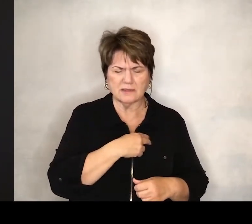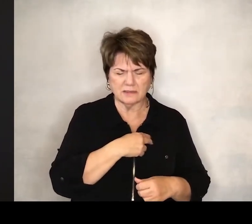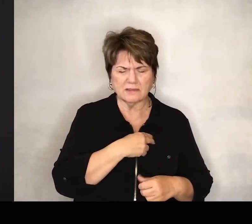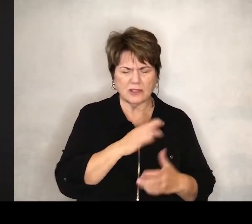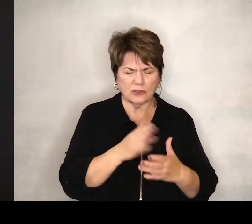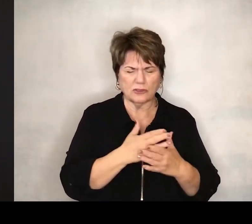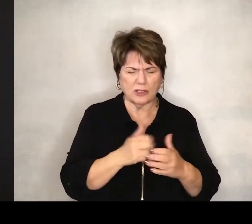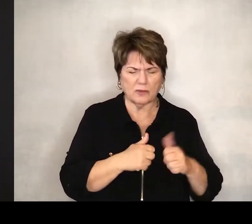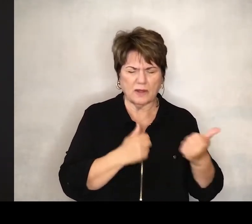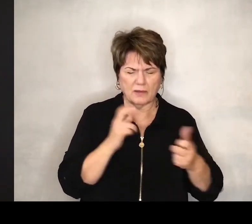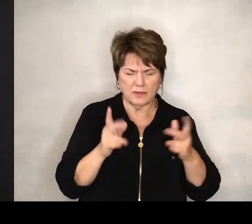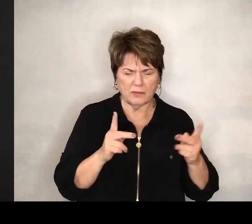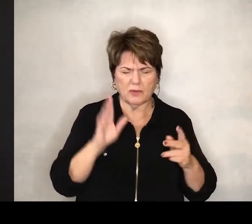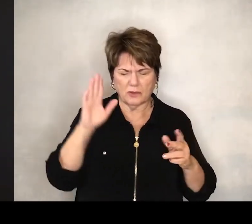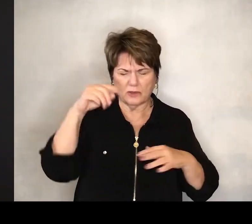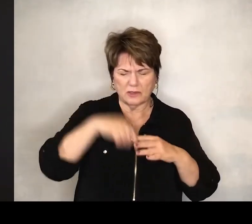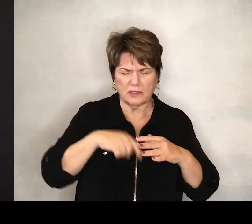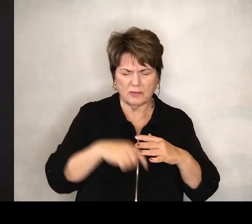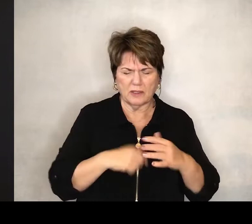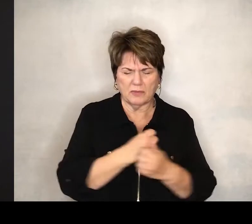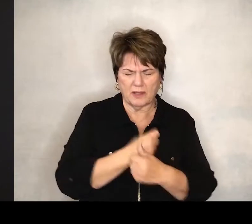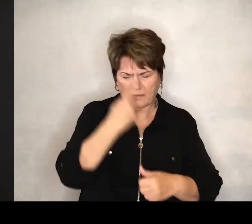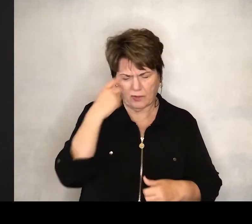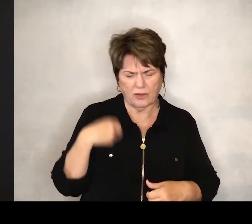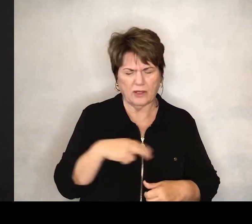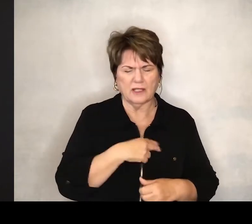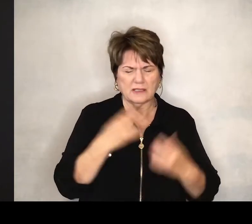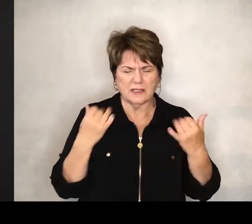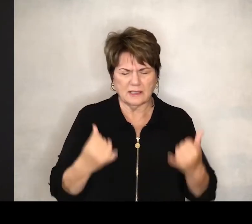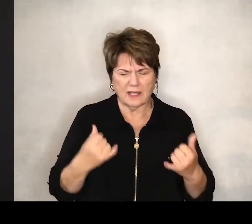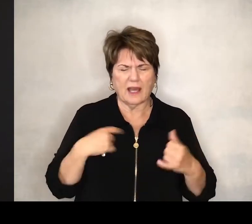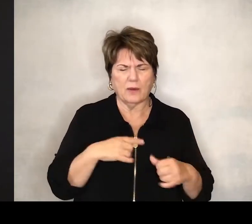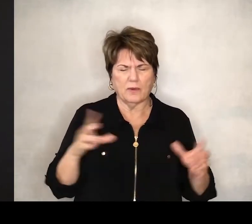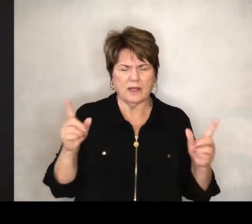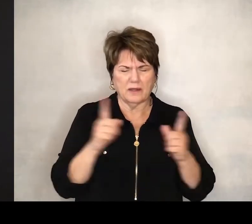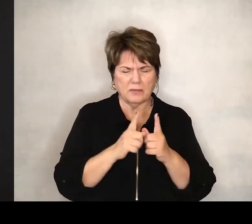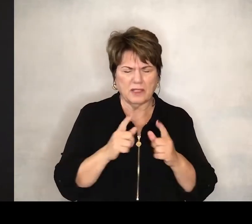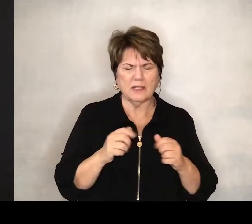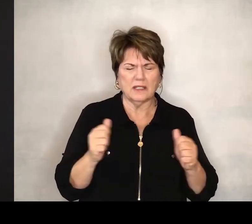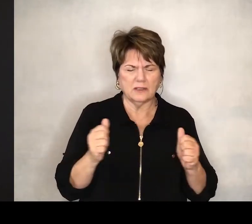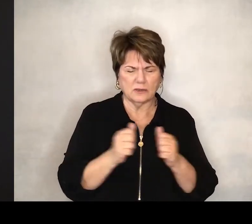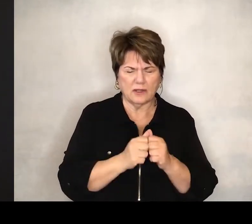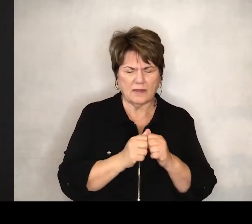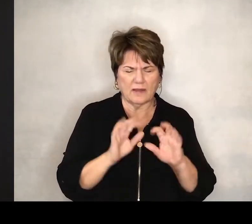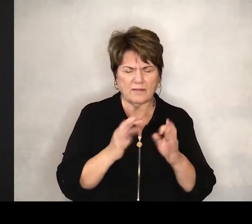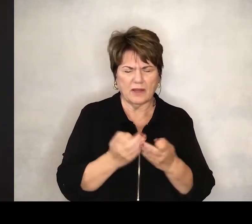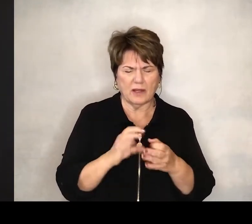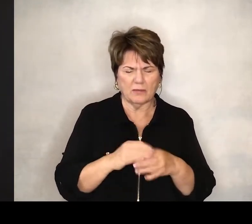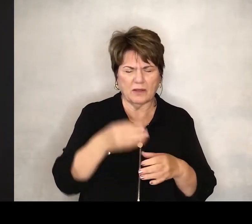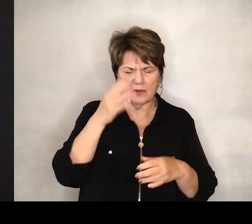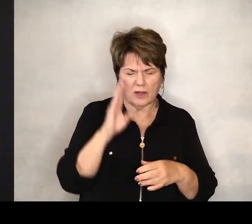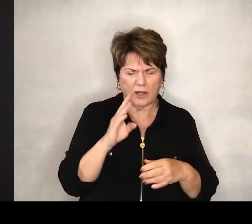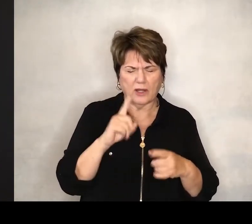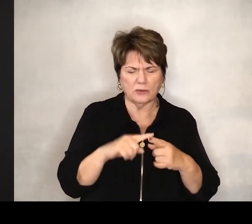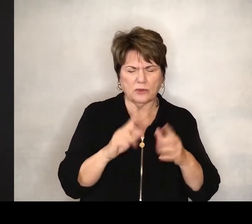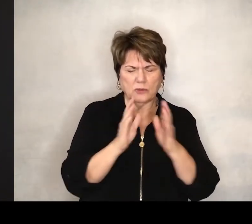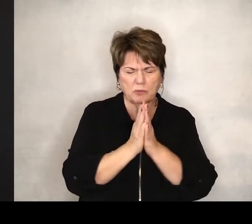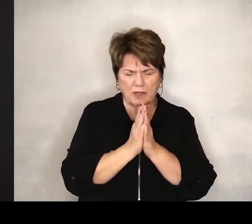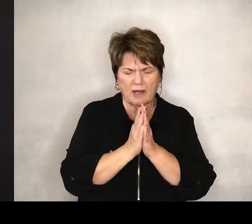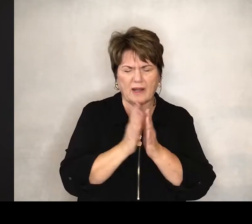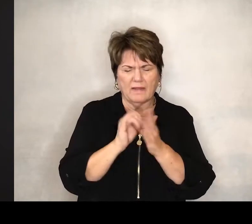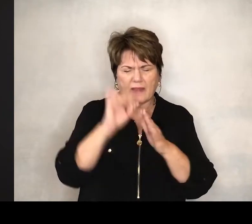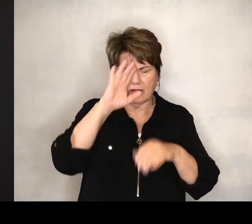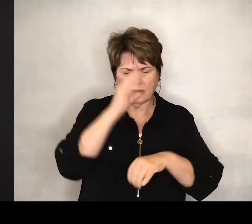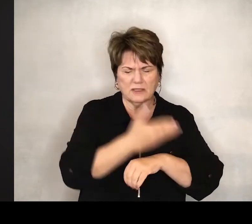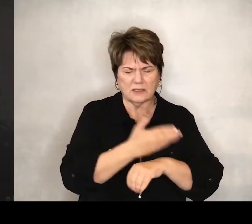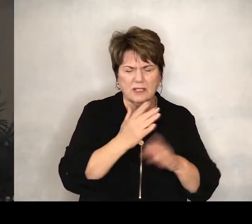us. And now, Lord, we come together as the family of God to pray the prayer that